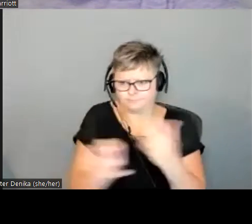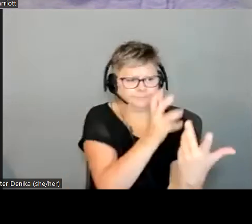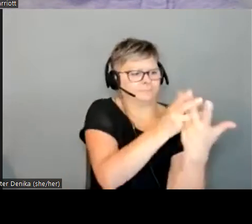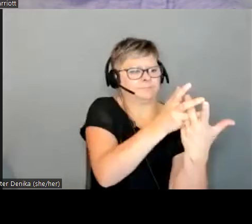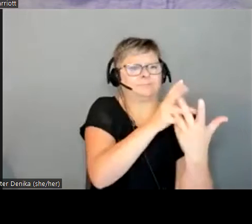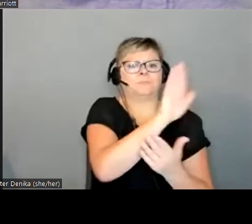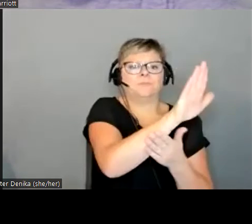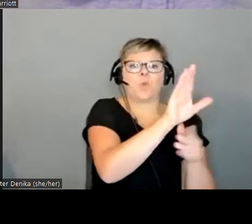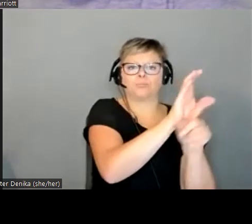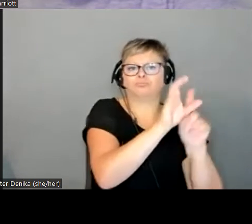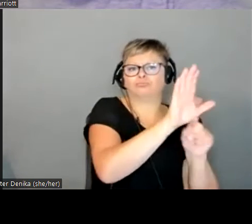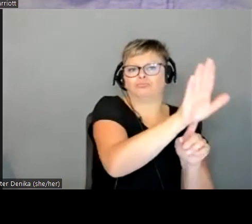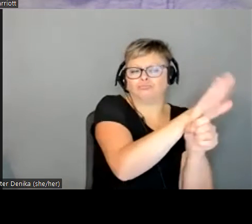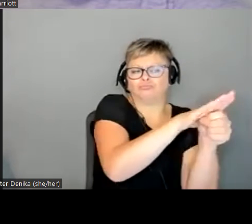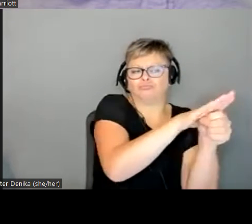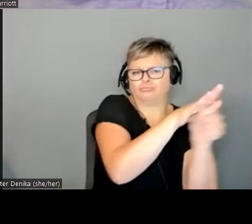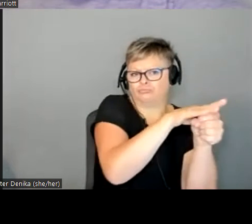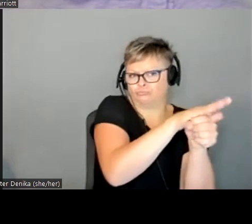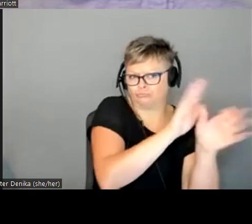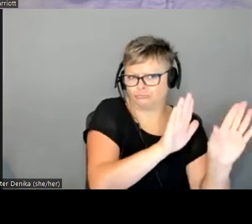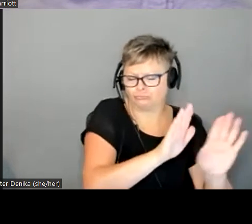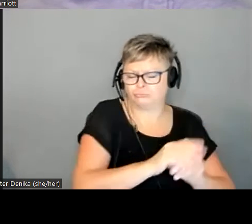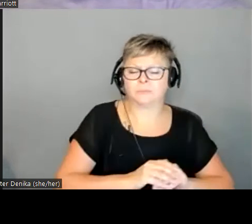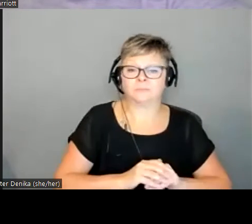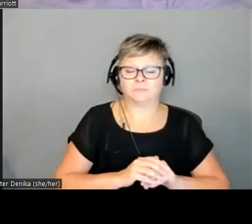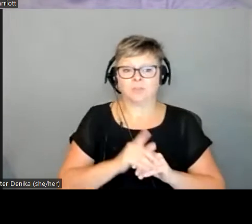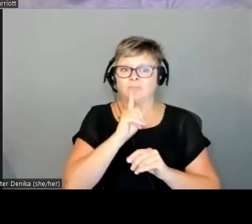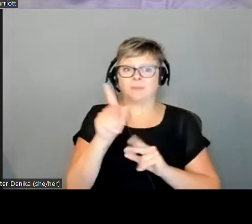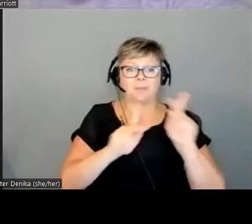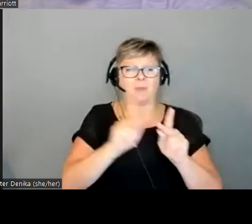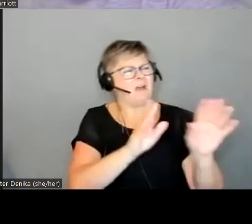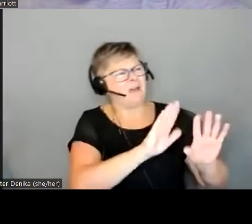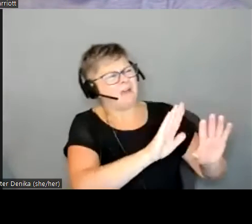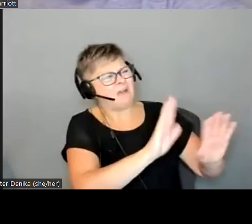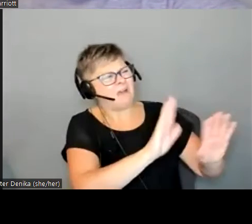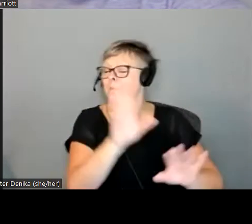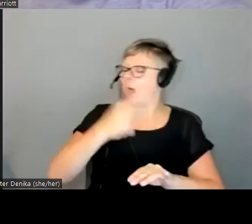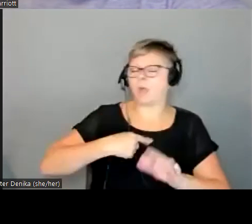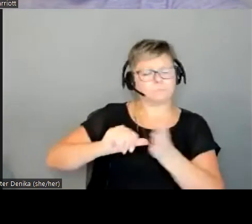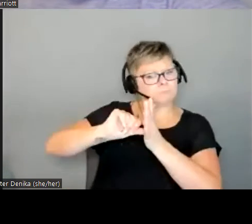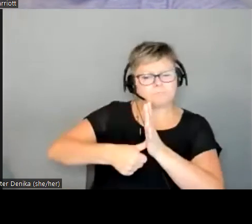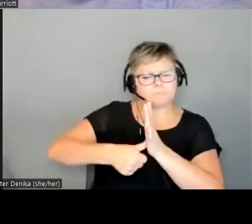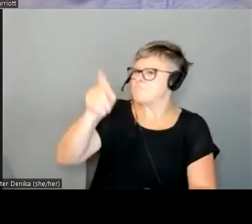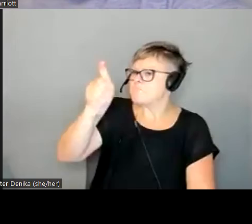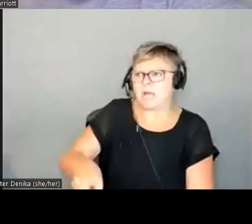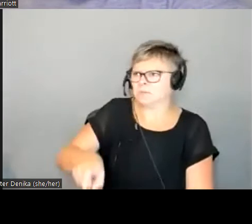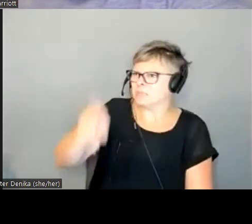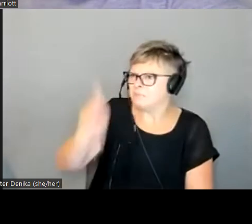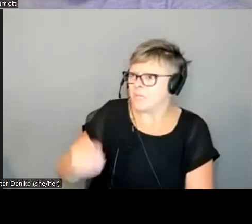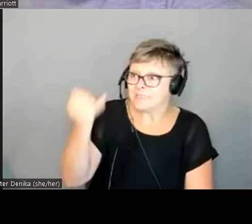There was great opposition to it, but I insisted that happened. Yeah, I kept telling them, if you don't do this,